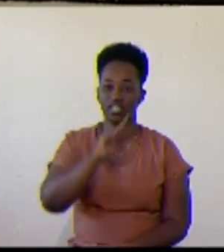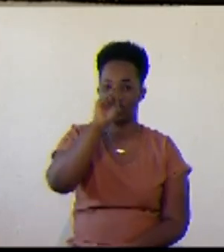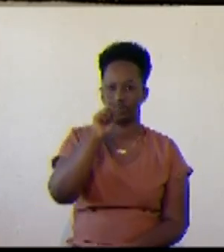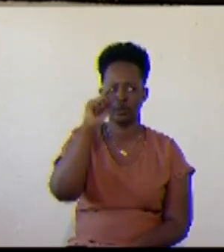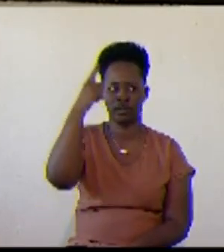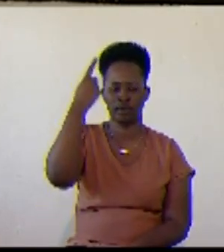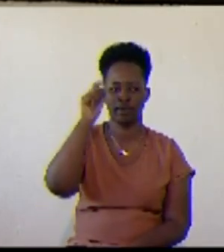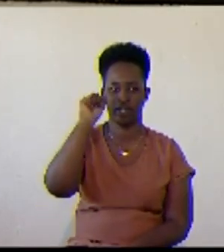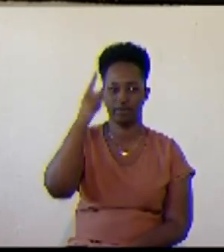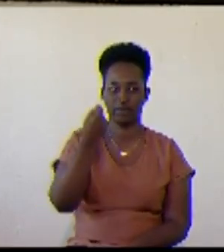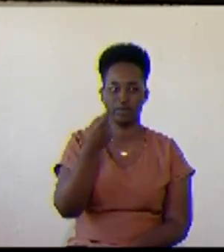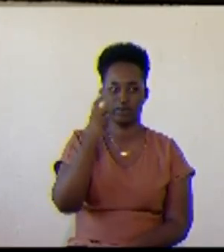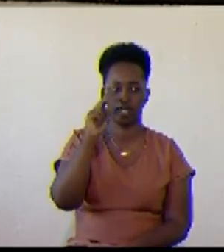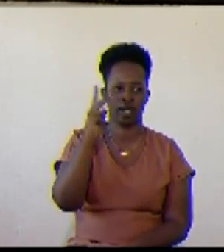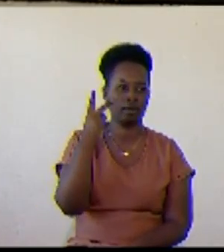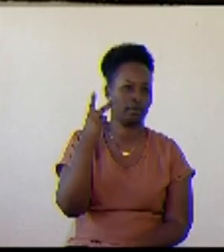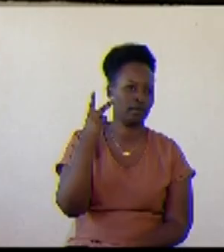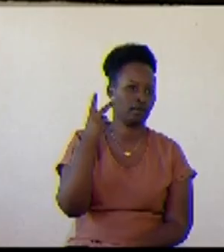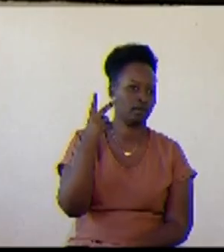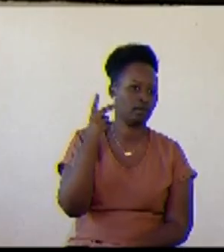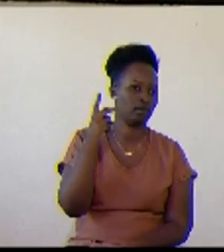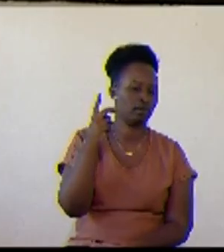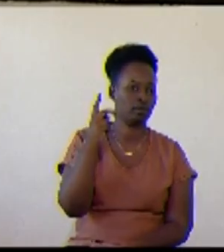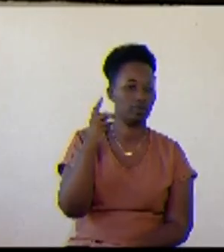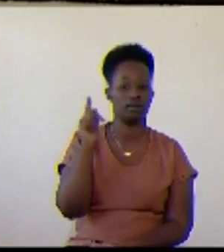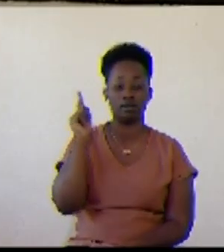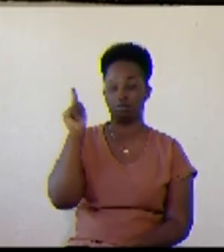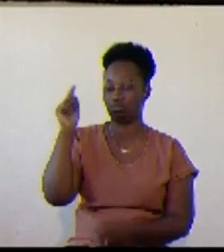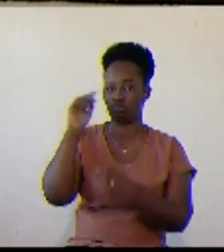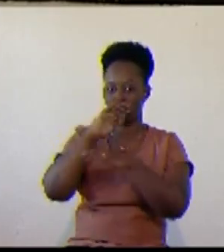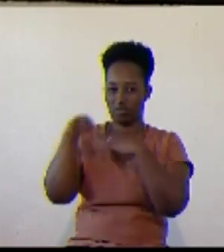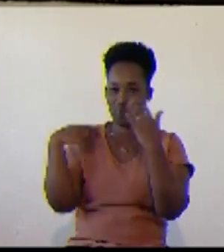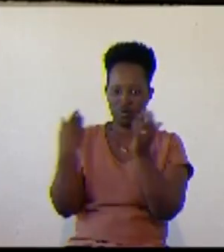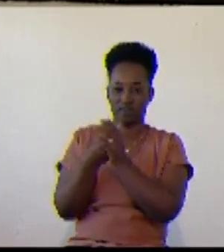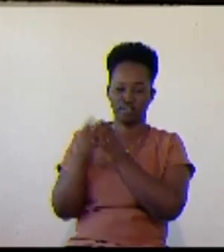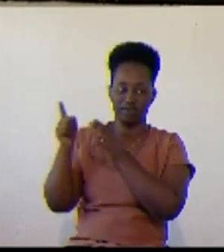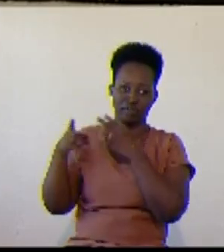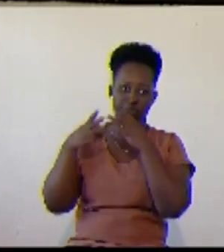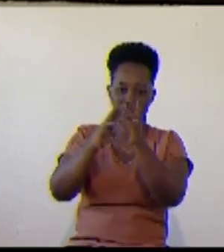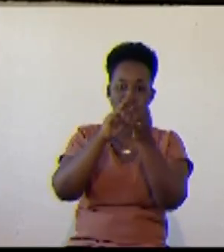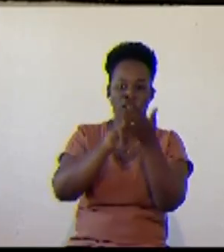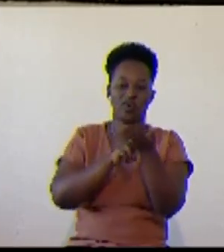2, and this one being your Roman 1. So this is how you apply